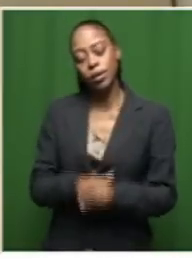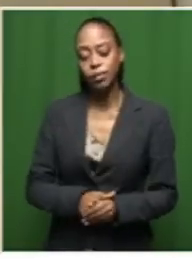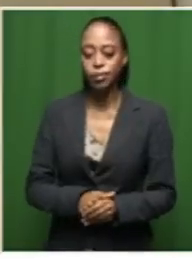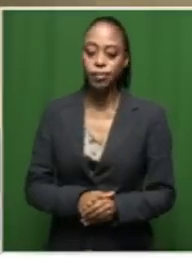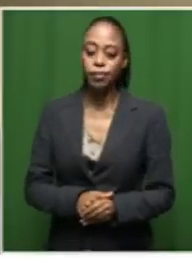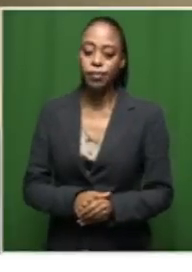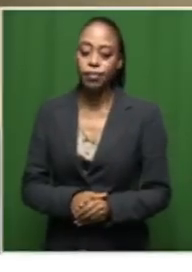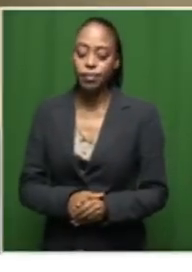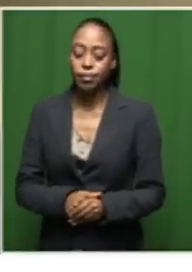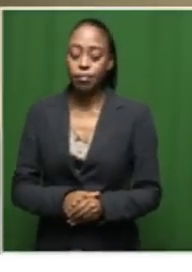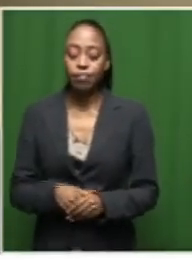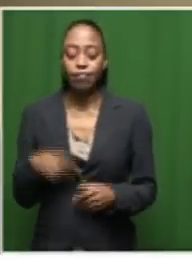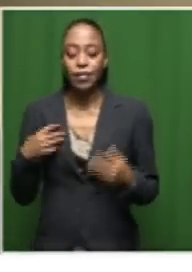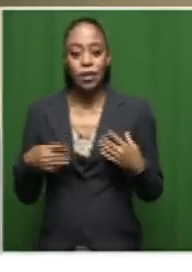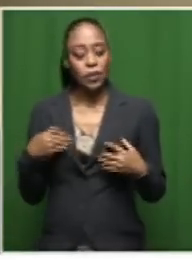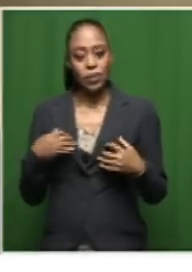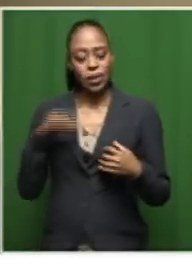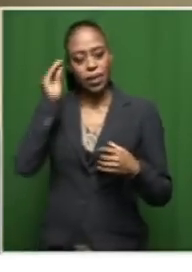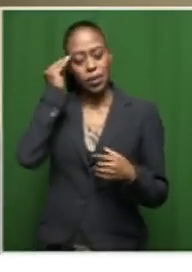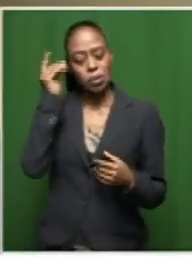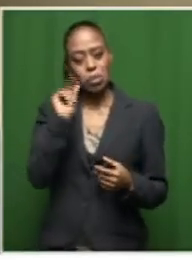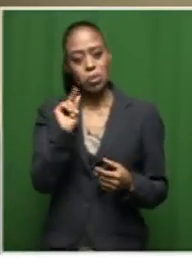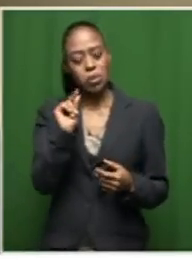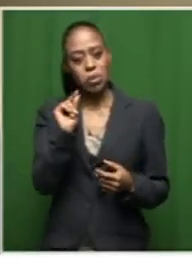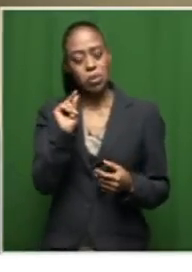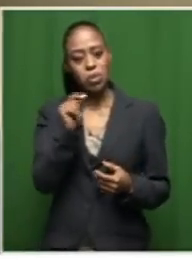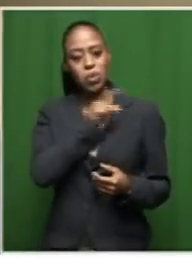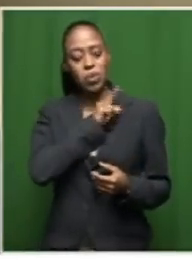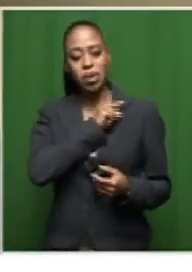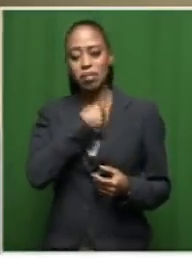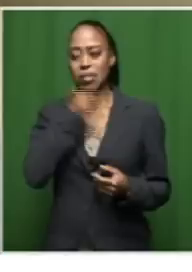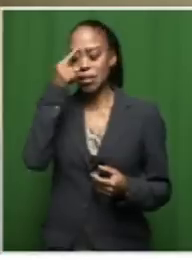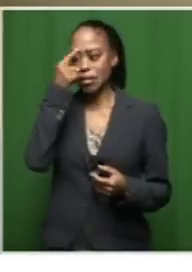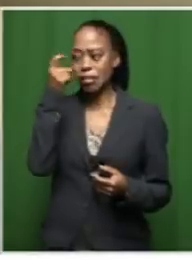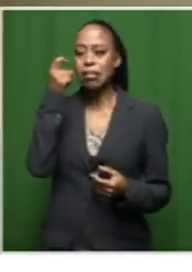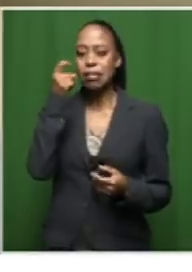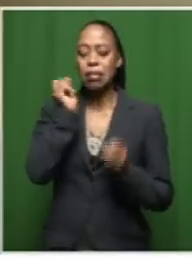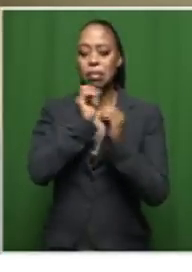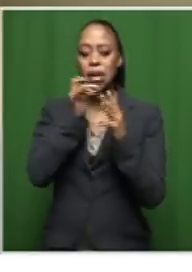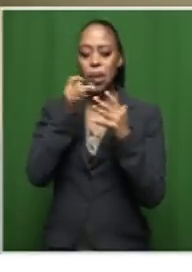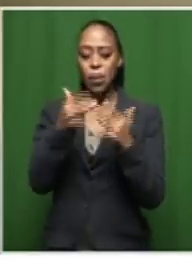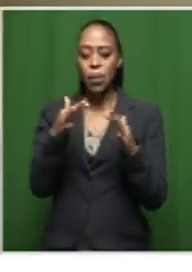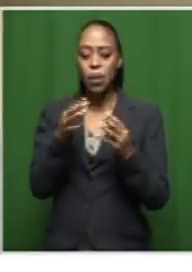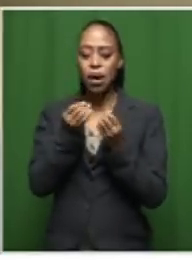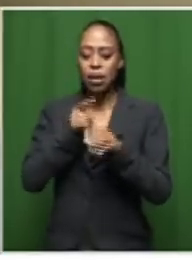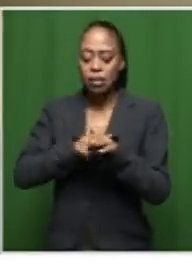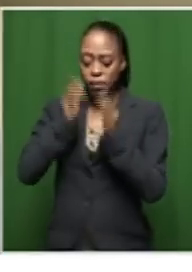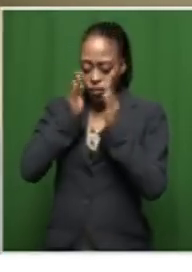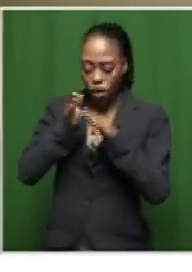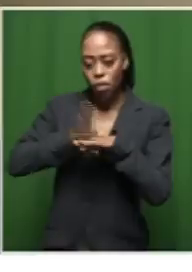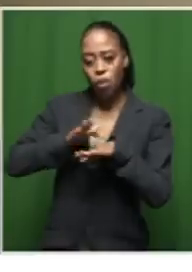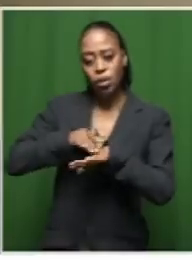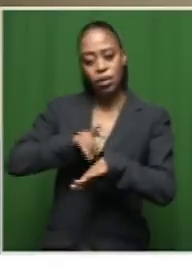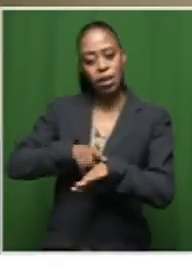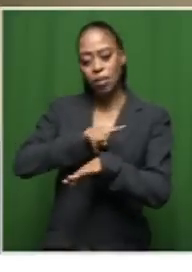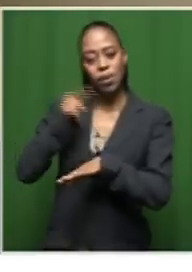discretion. Sure. Very fascinating. It really is, because I truly believe that this is a big one that needs lots and lots of attention.